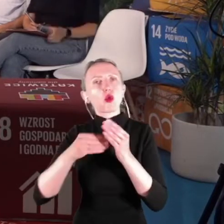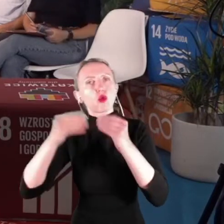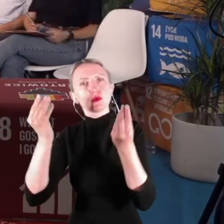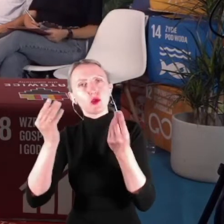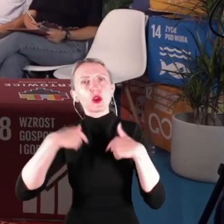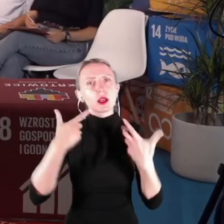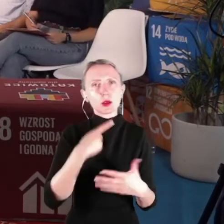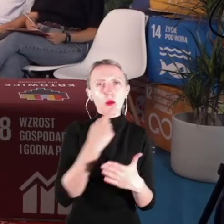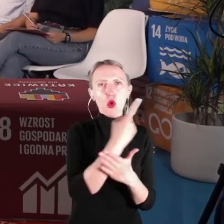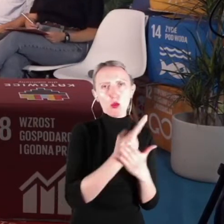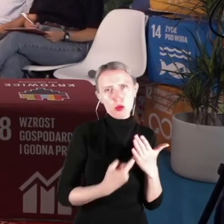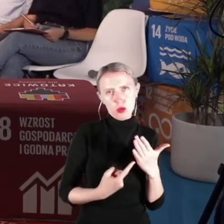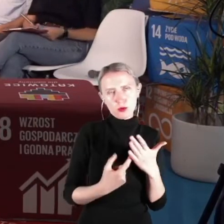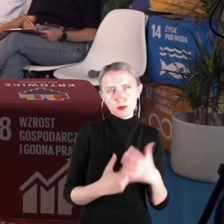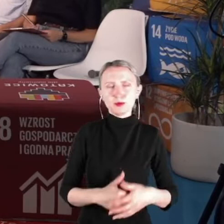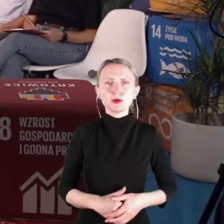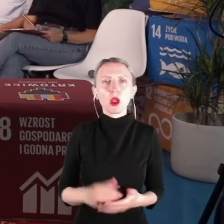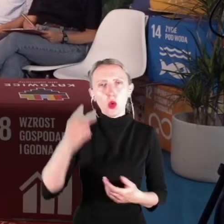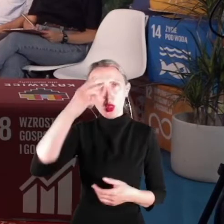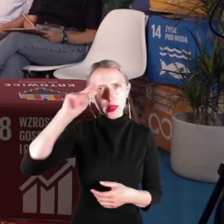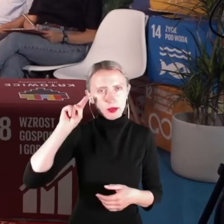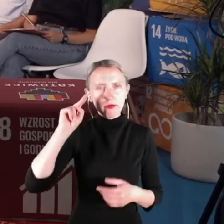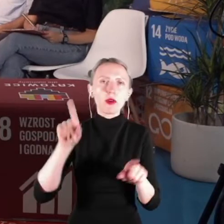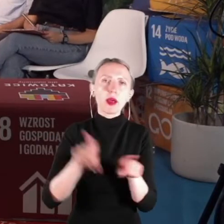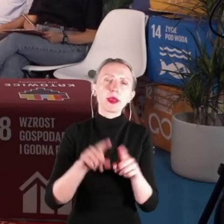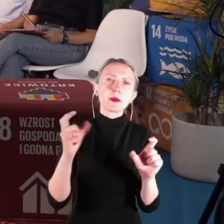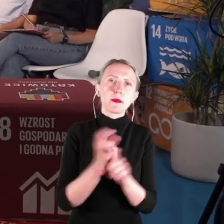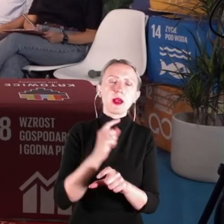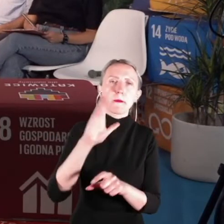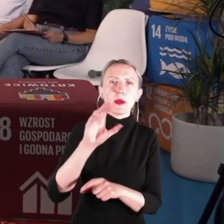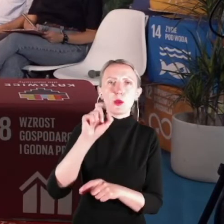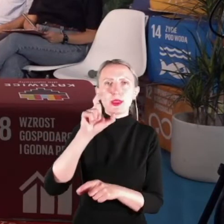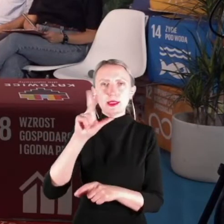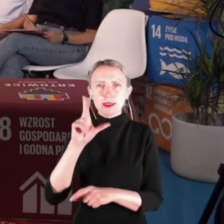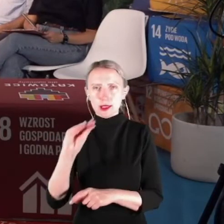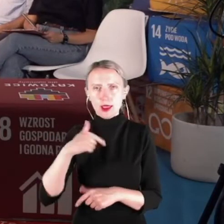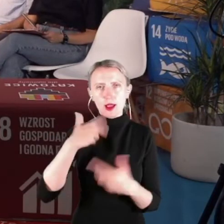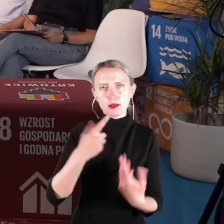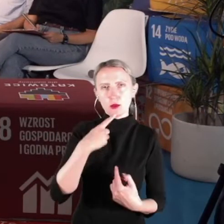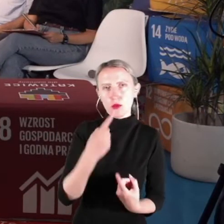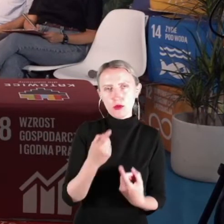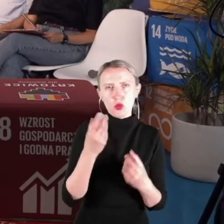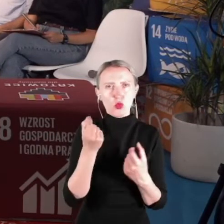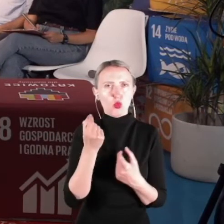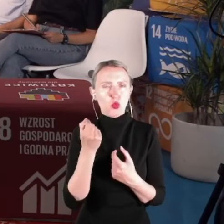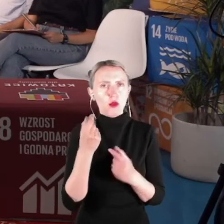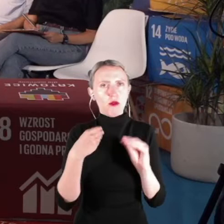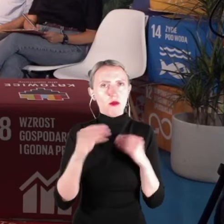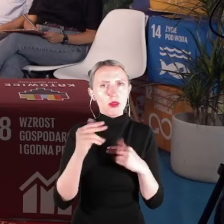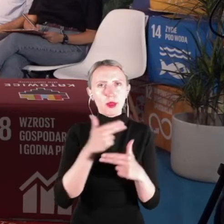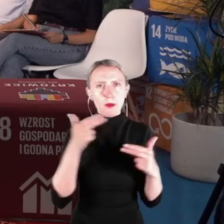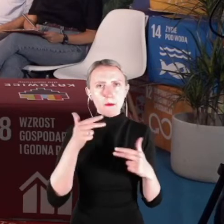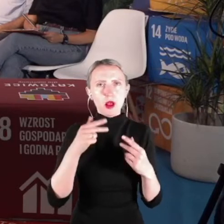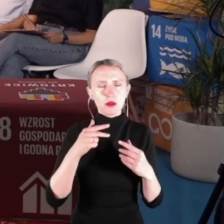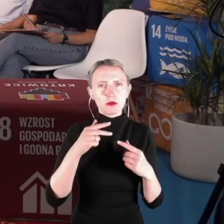in Baltic context. And I think I'll try to talk a little bit about the process, like a research process of looking at that and what